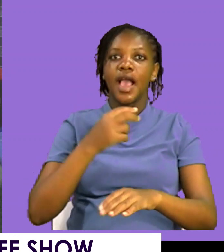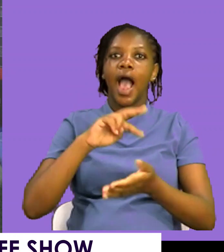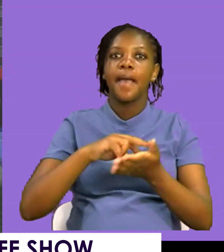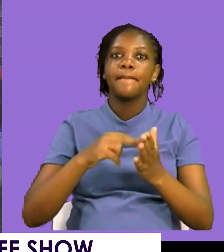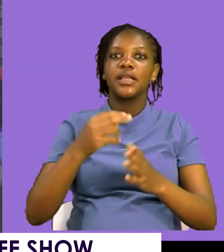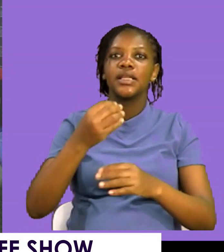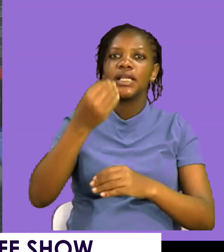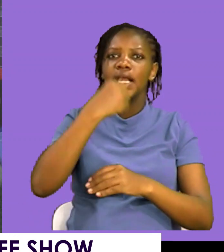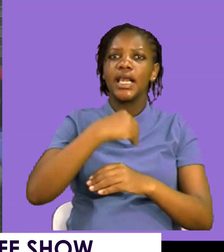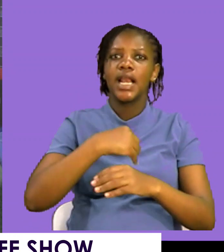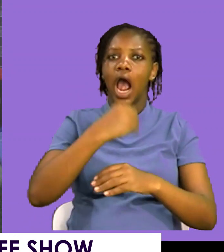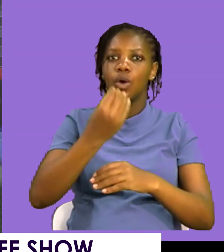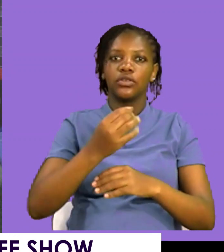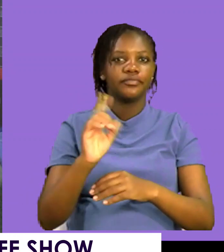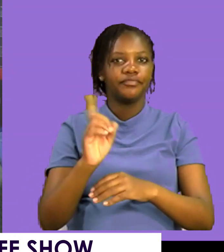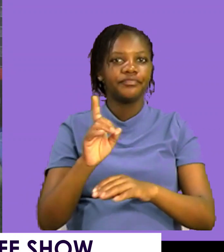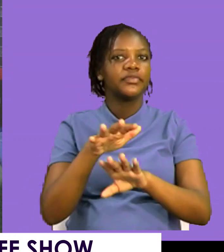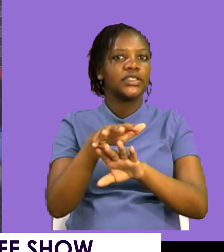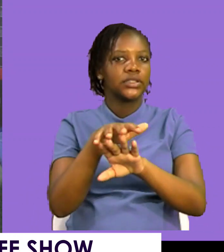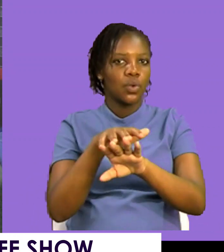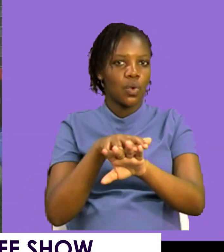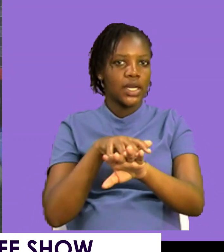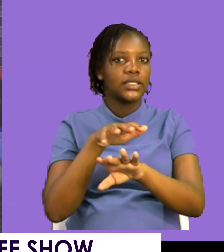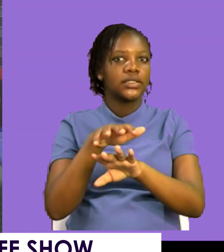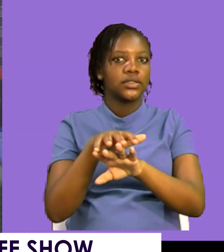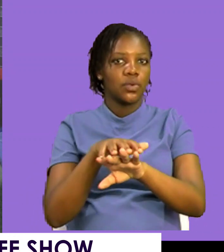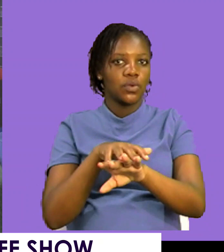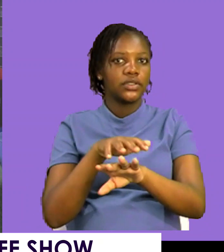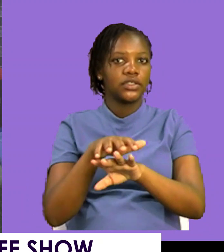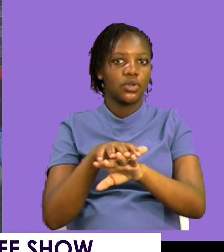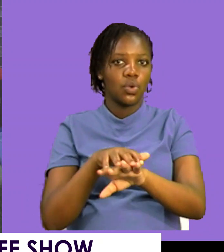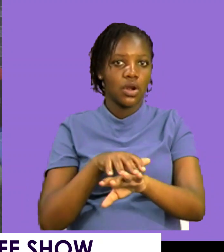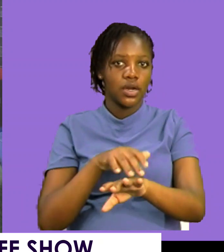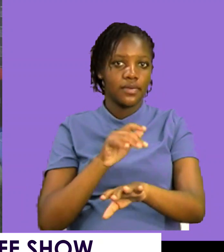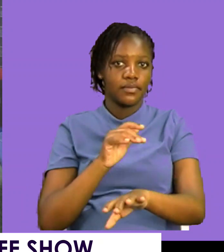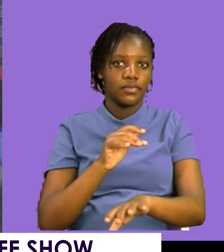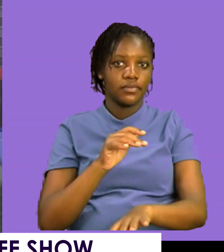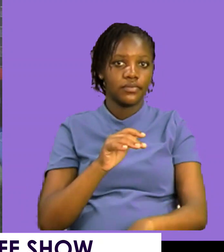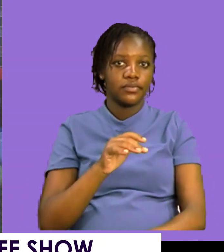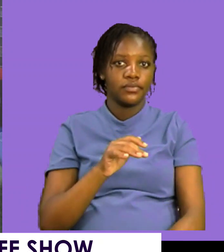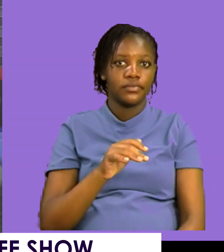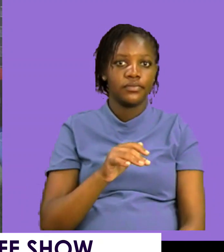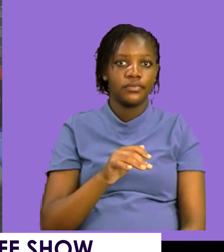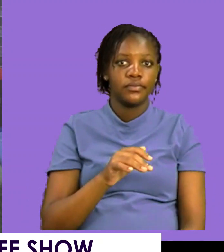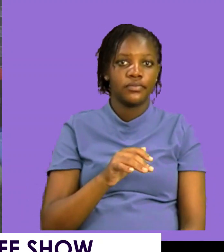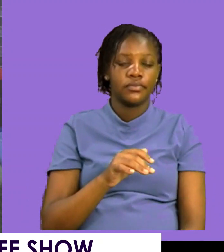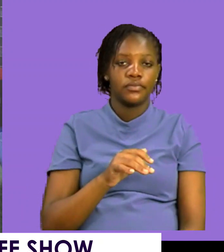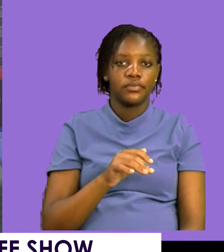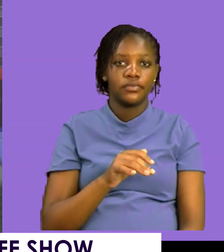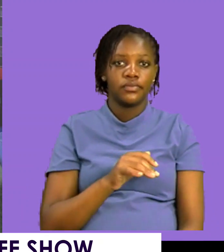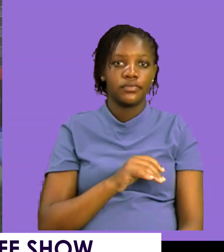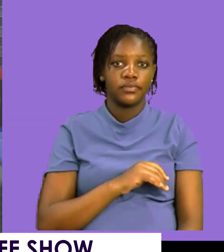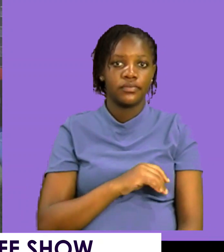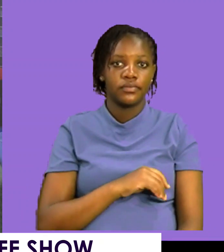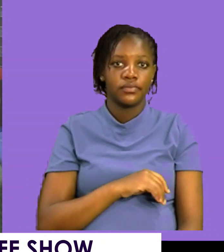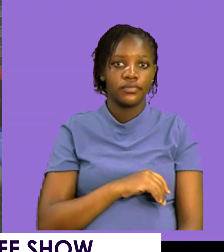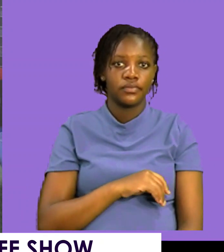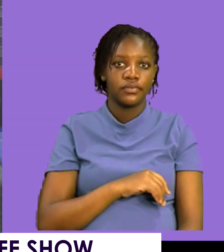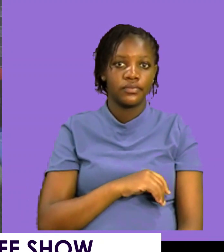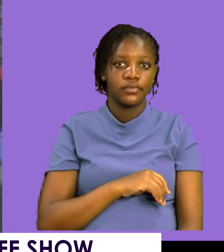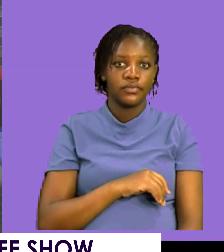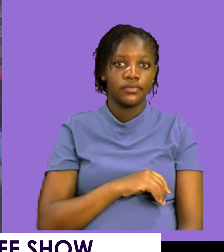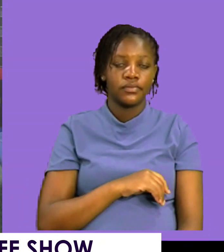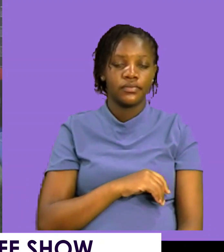I mean slowly. Okay, let's go. Okay. 1 in, 2 in, 3 in, 4 in, 5 in.